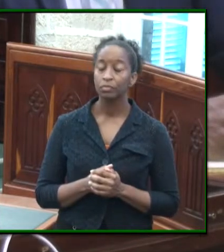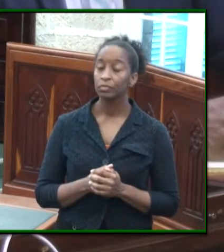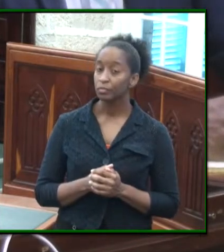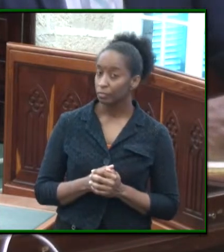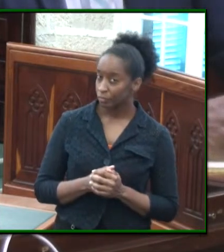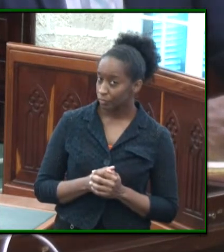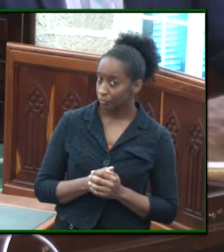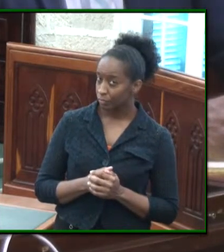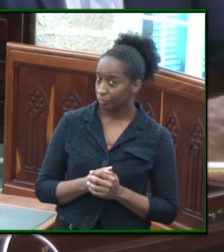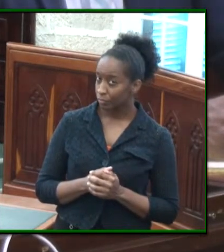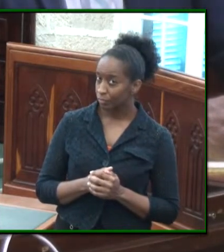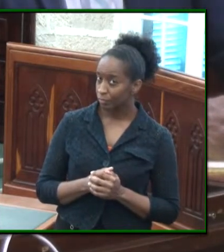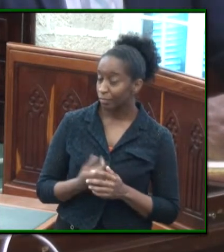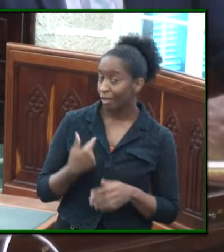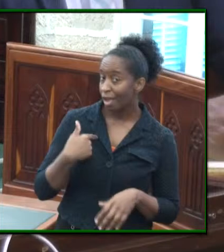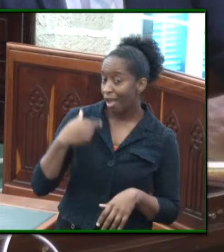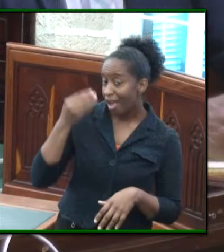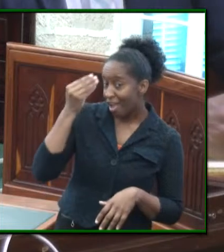end